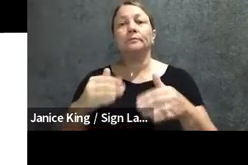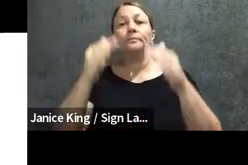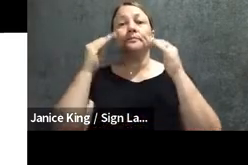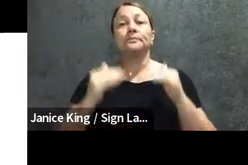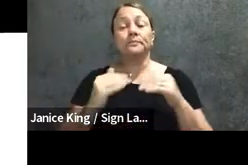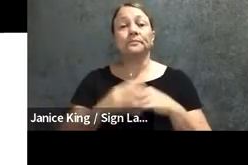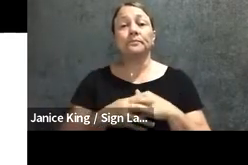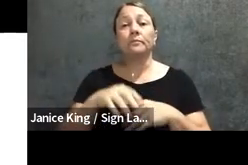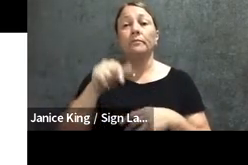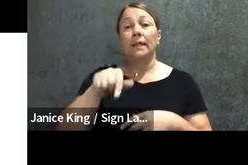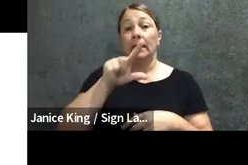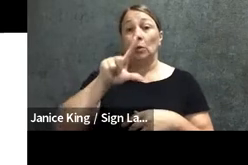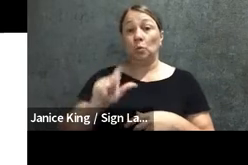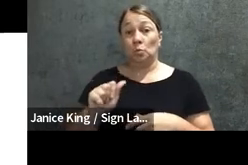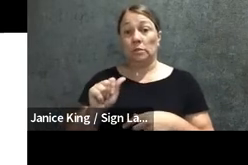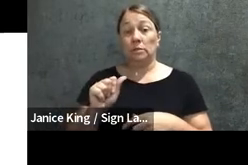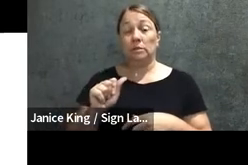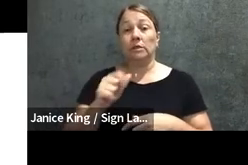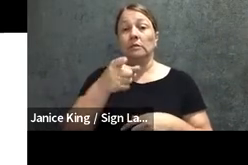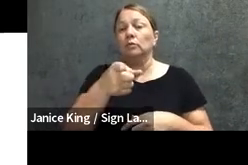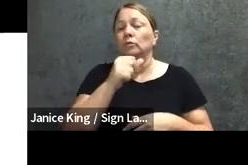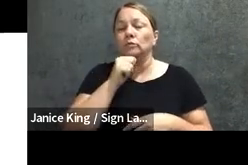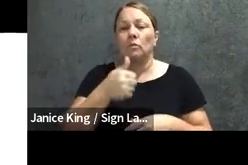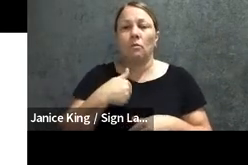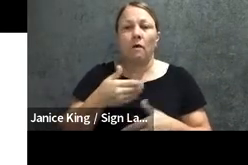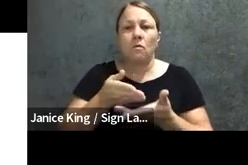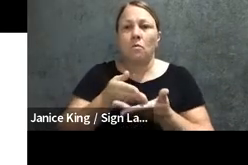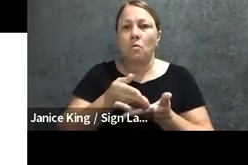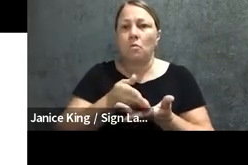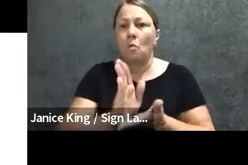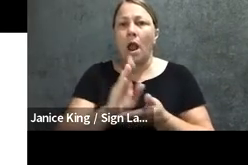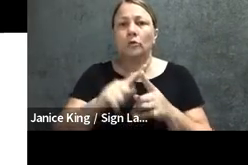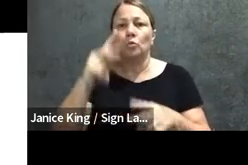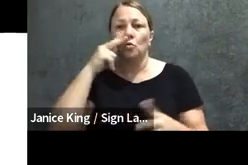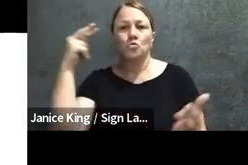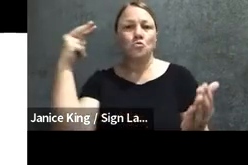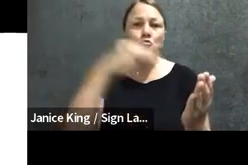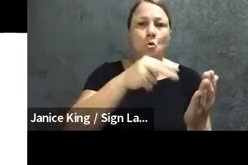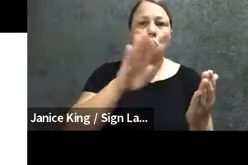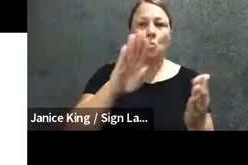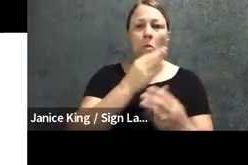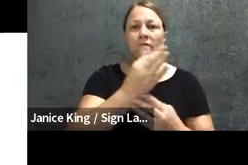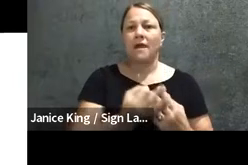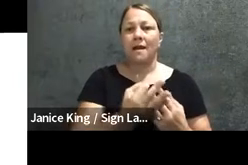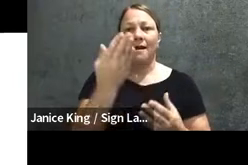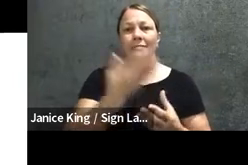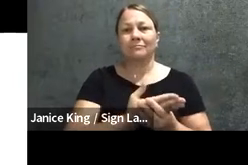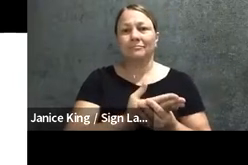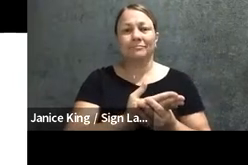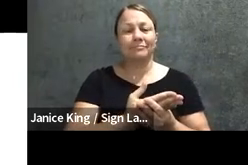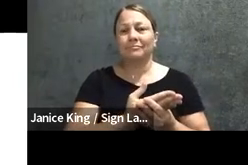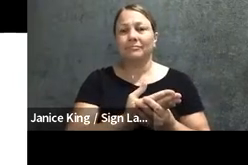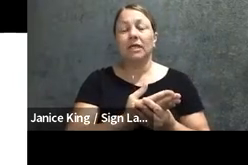In Louisiana, you don't actually have a right to view your own file unless the employee handbook or a collective bargaining